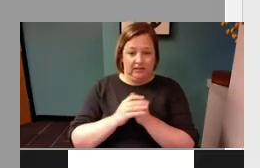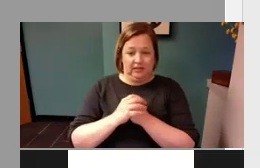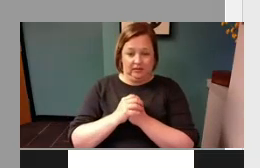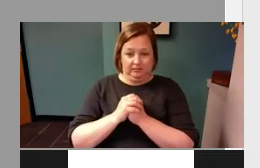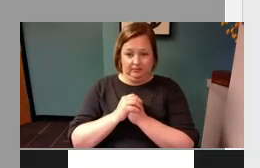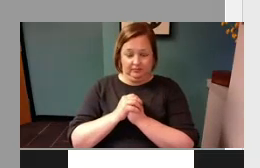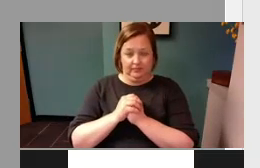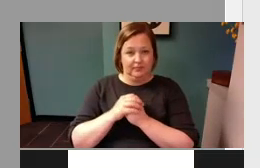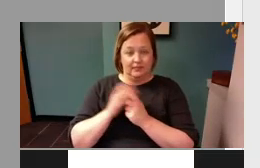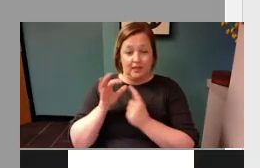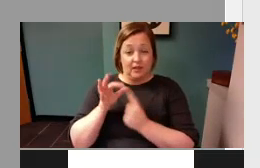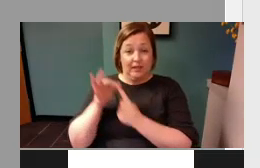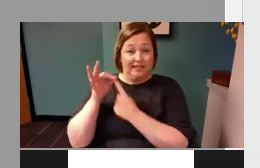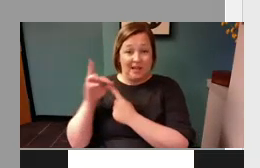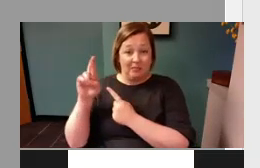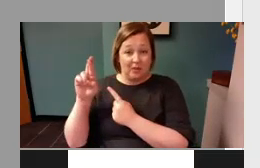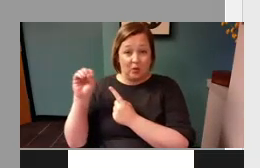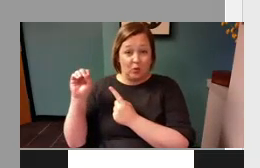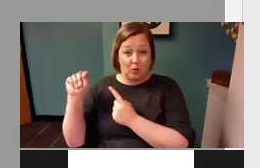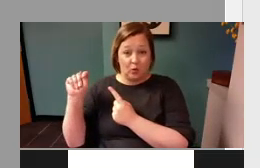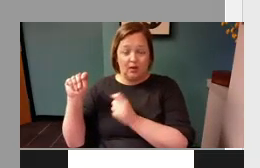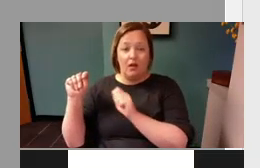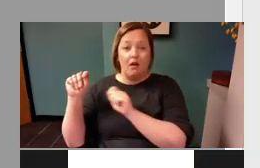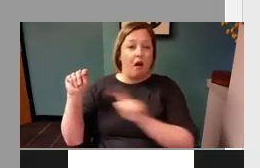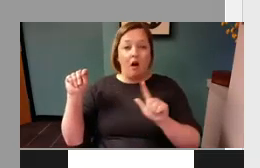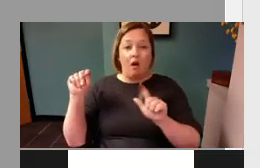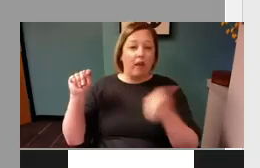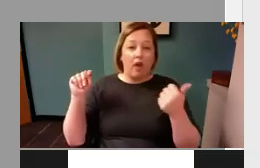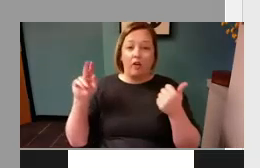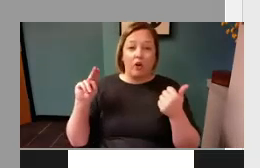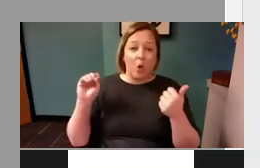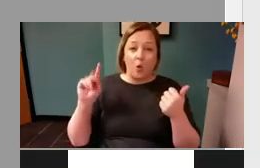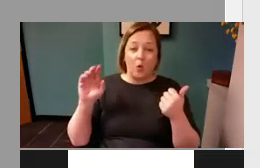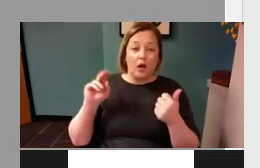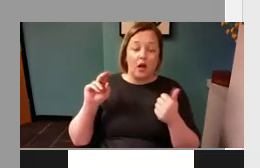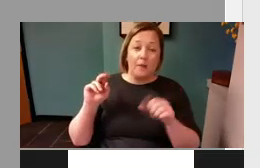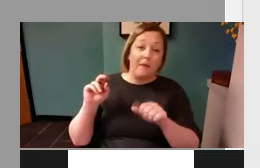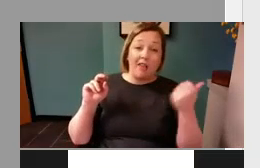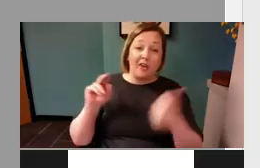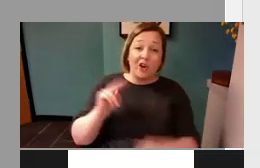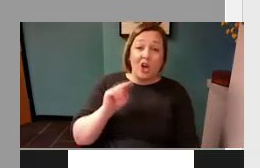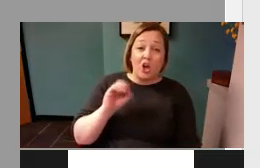all the other nodes have as few